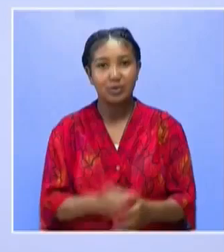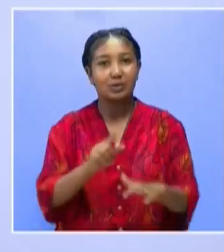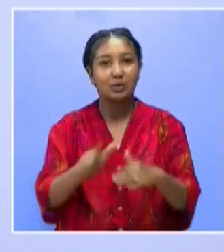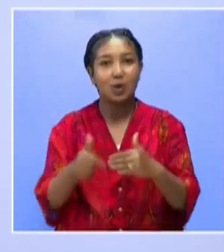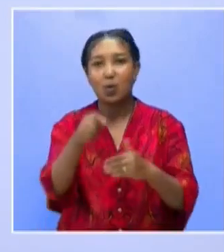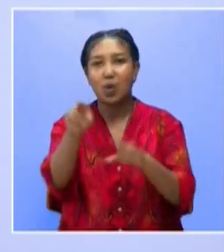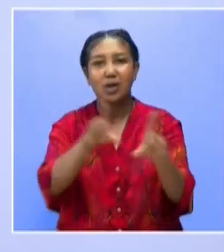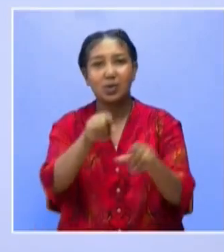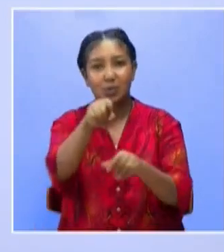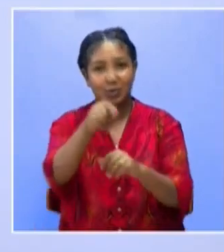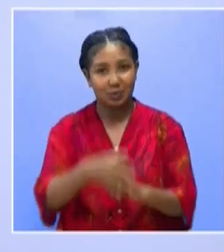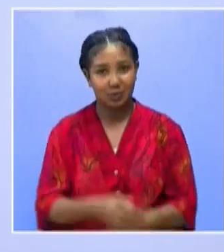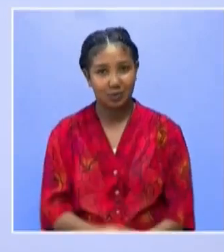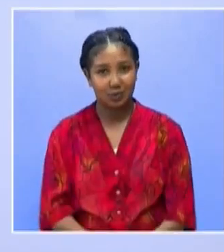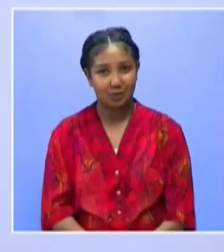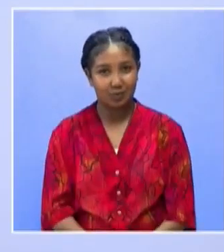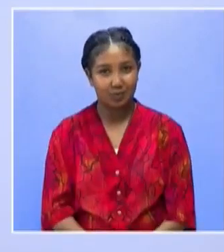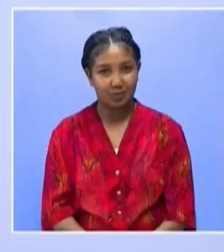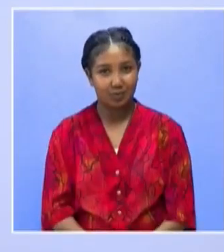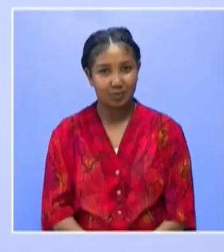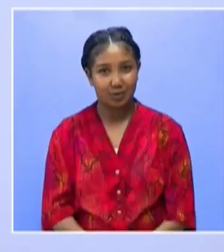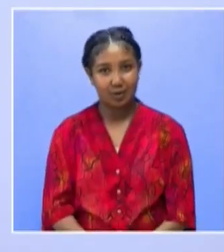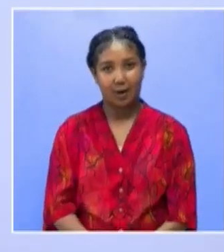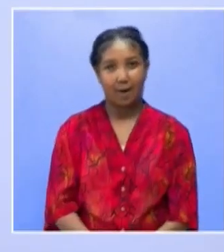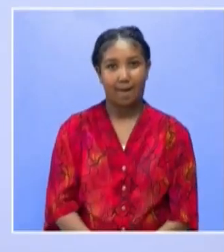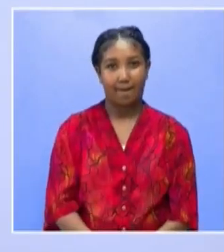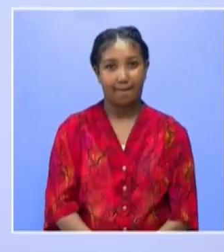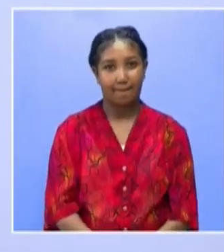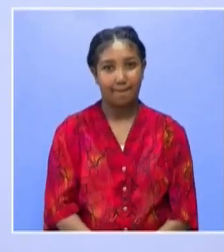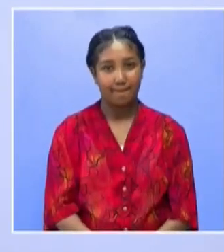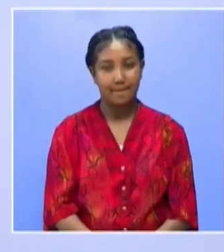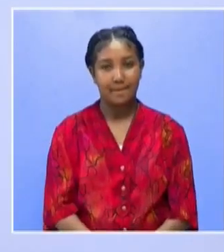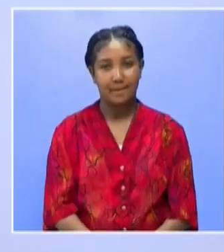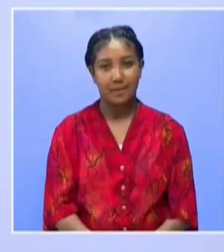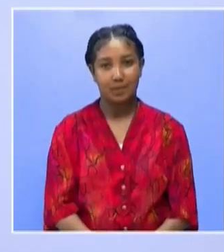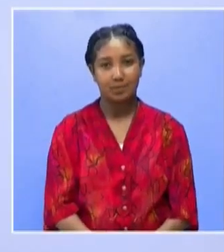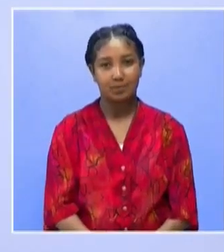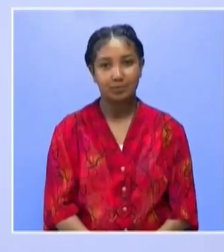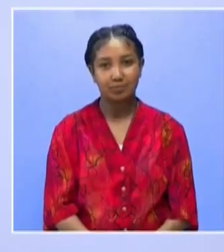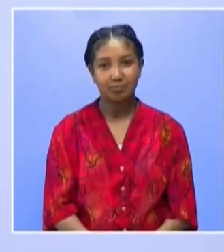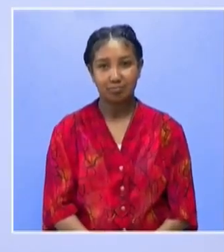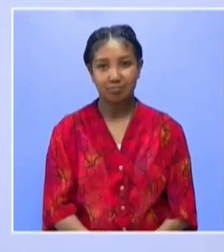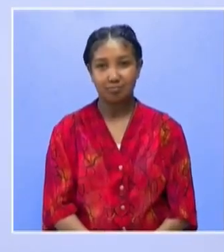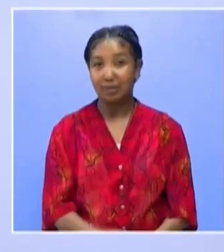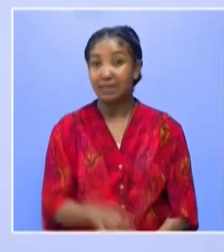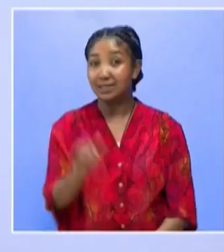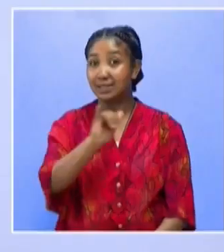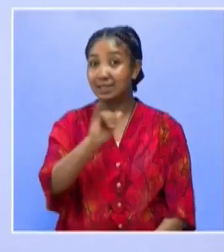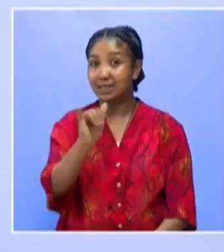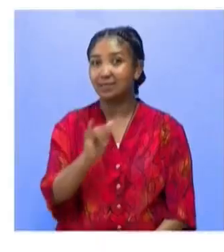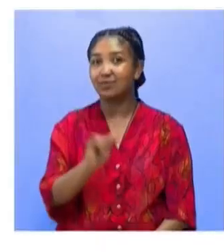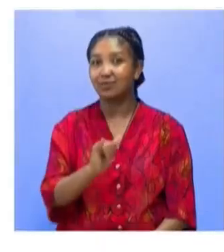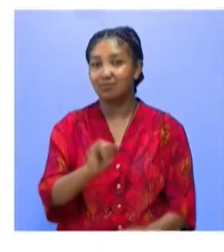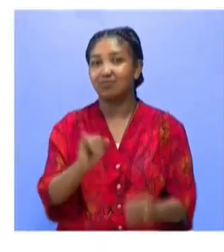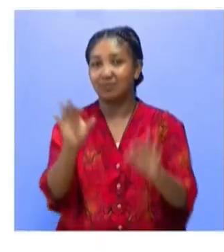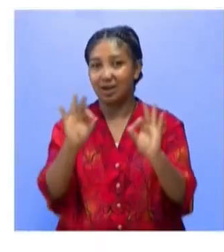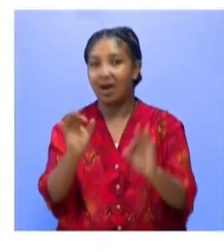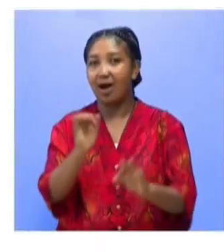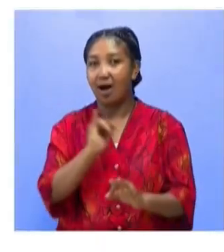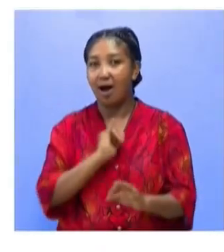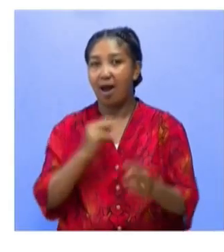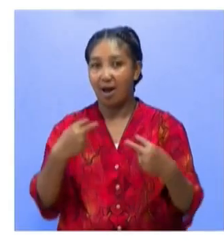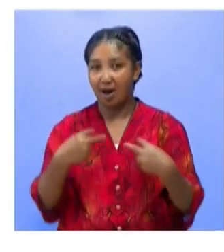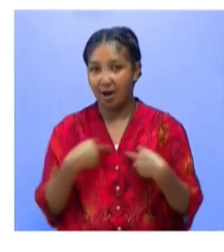could you do? Yes? Come on. We have to use such kinds of structure. I